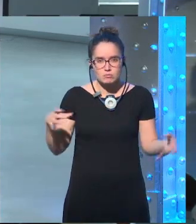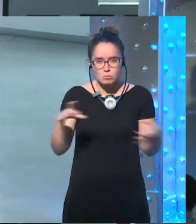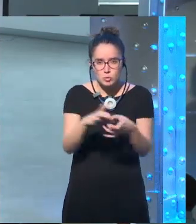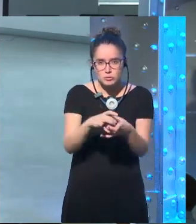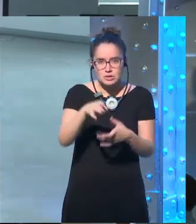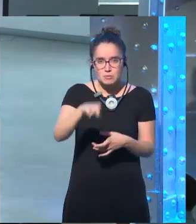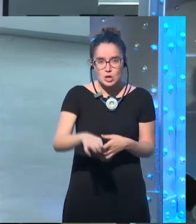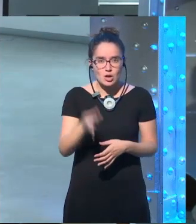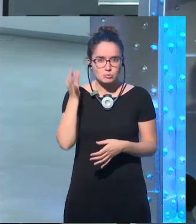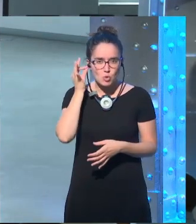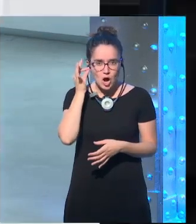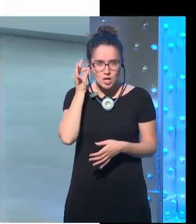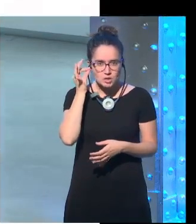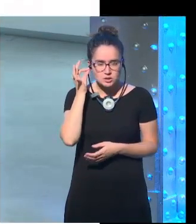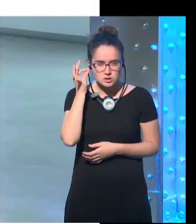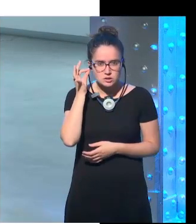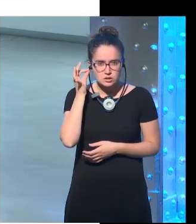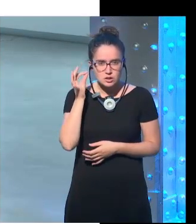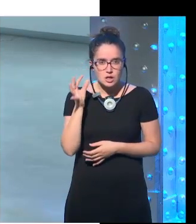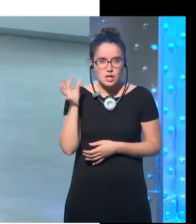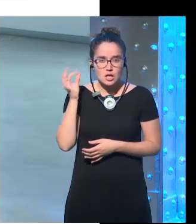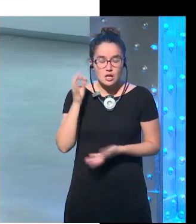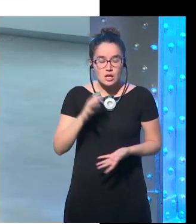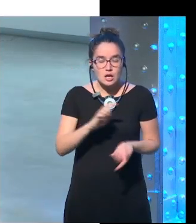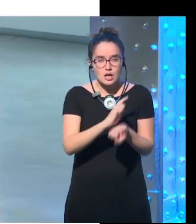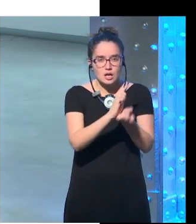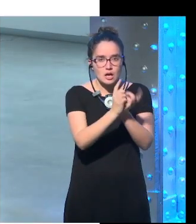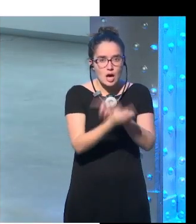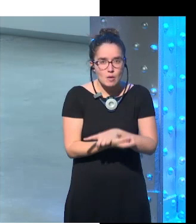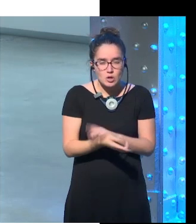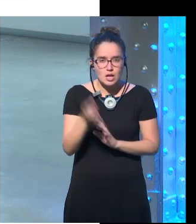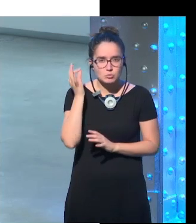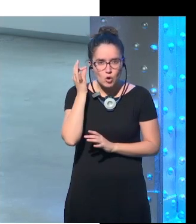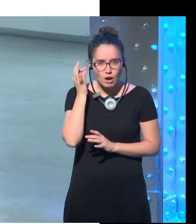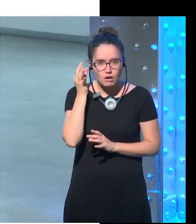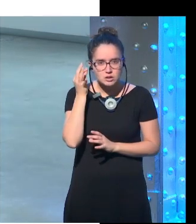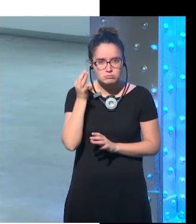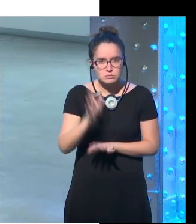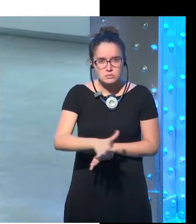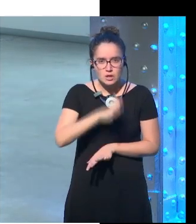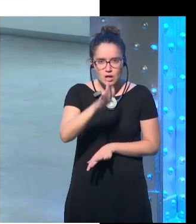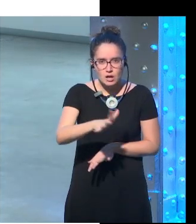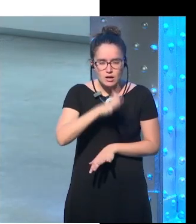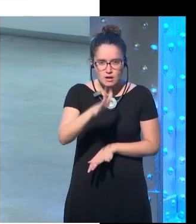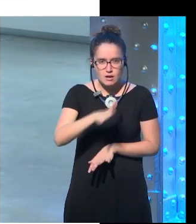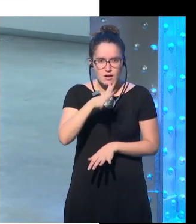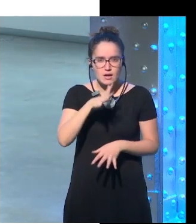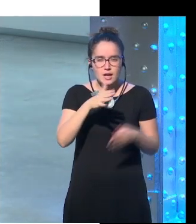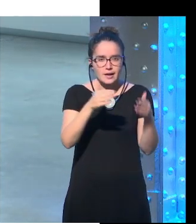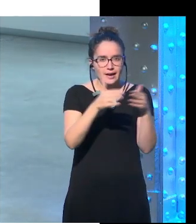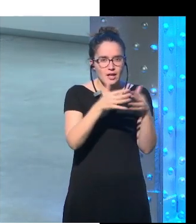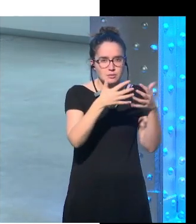of social and technological innovations. The mechanization of the household, as quite a few studies have